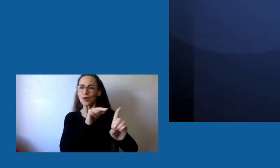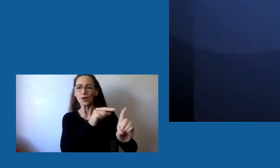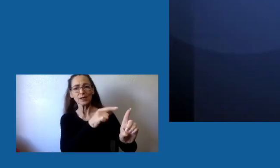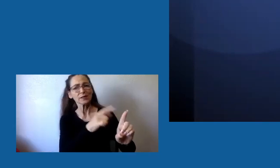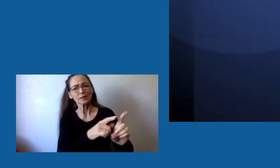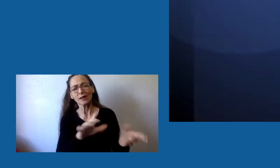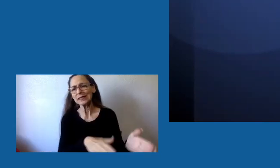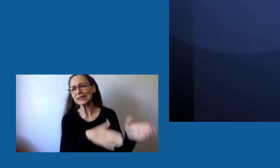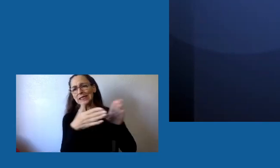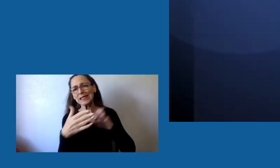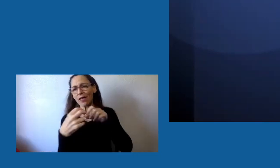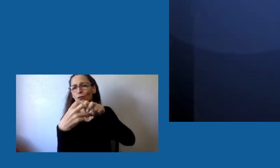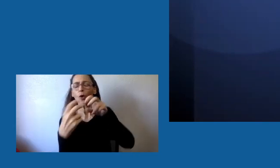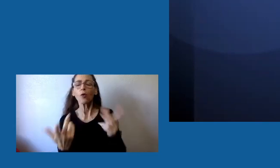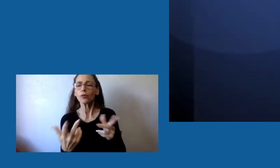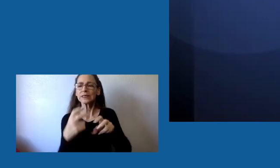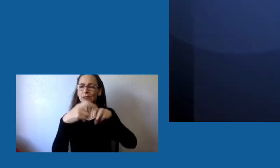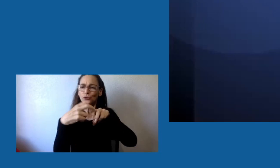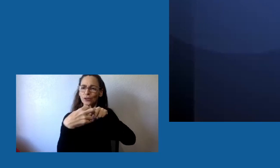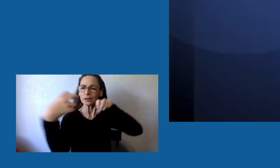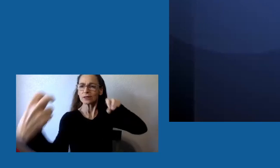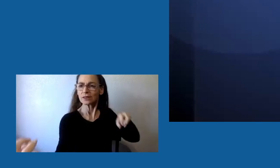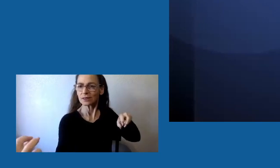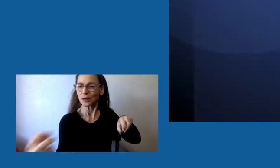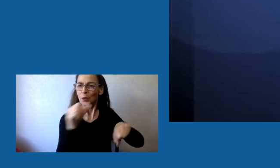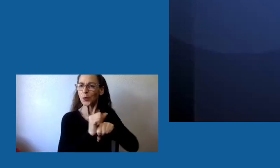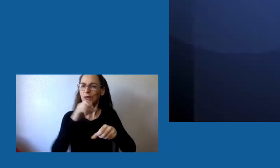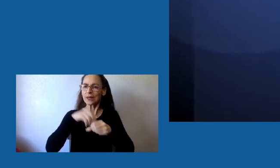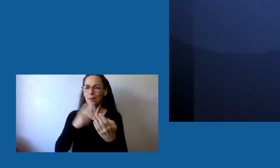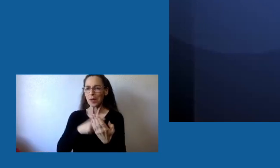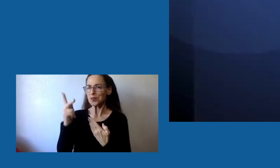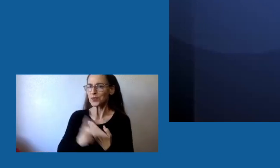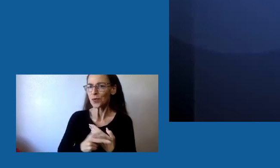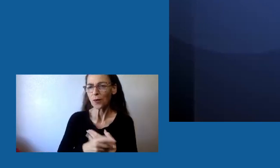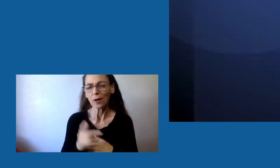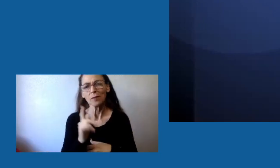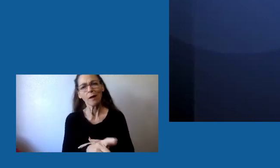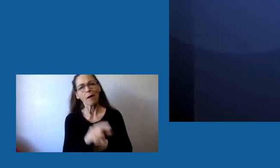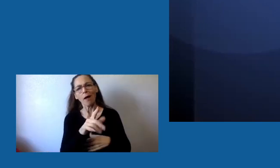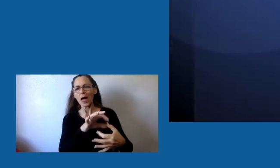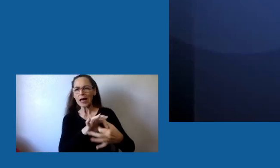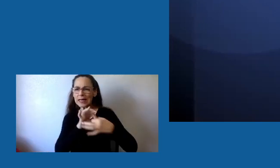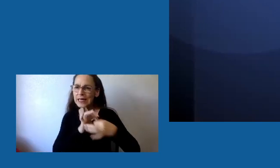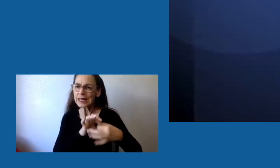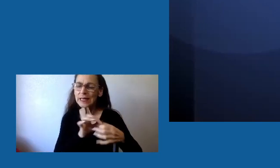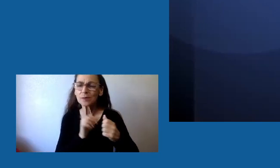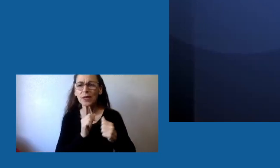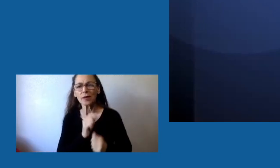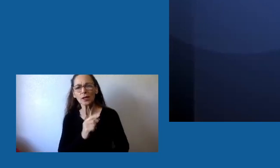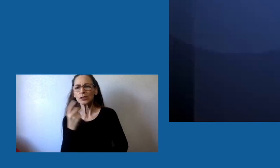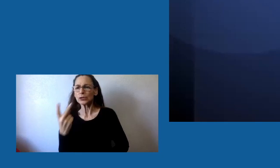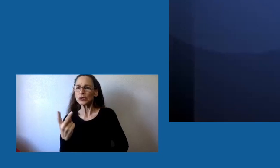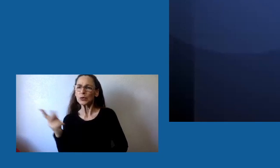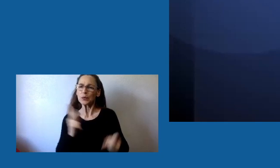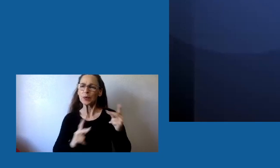desk sat across from mine in my office, and she worked for my program. So they're connected to me. They're very personal